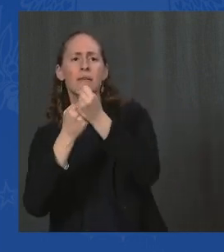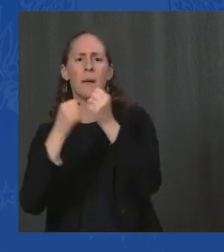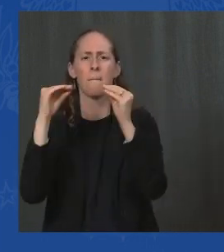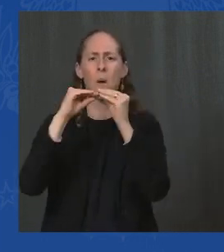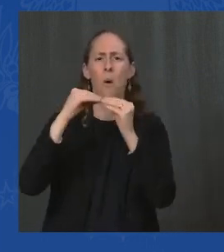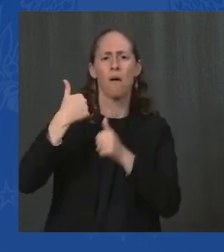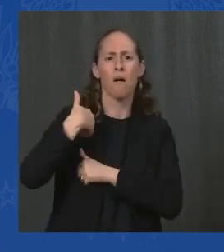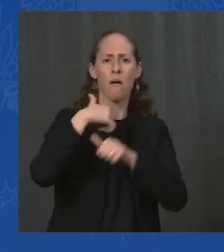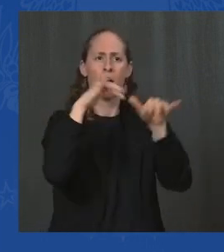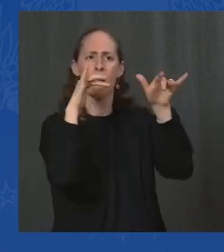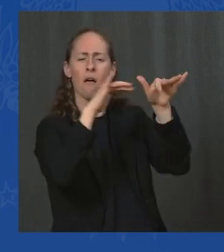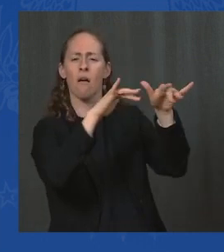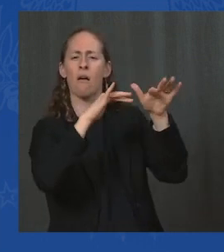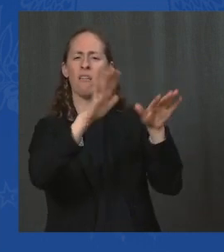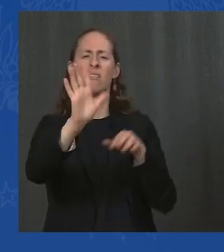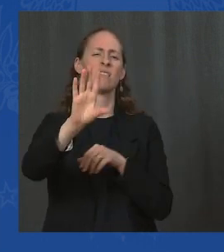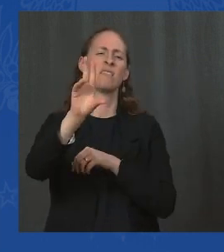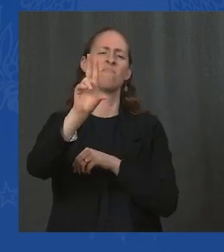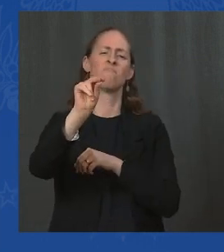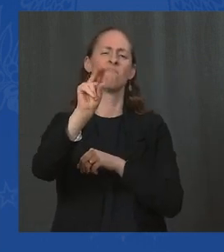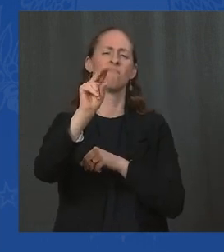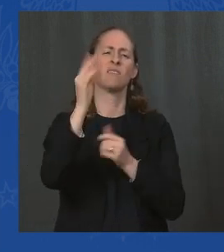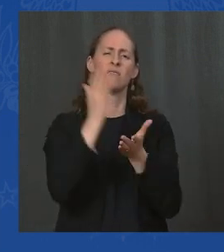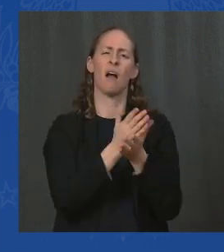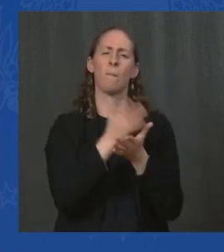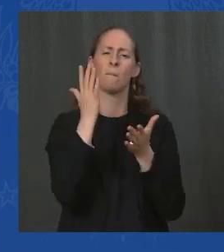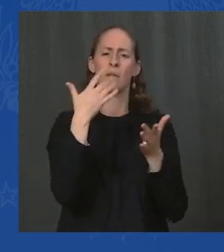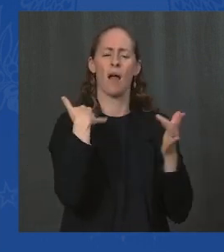And for anyone who gets the wrong idea,